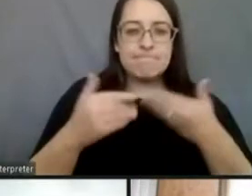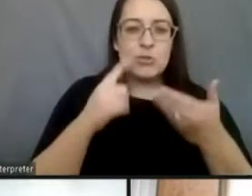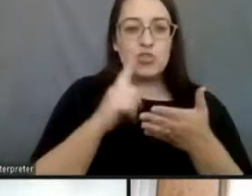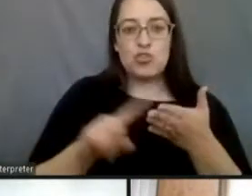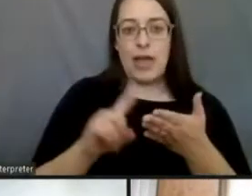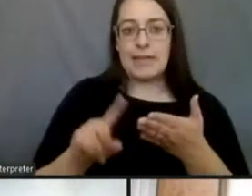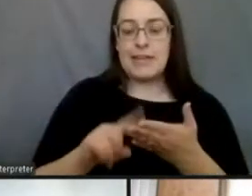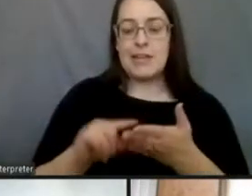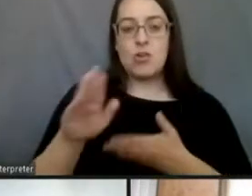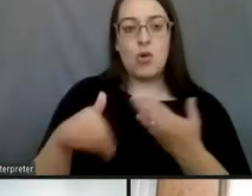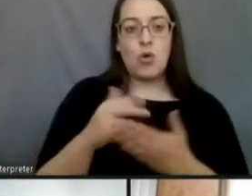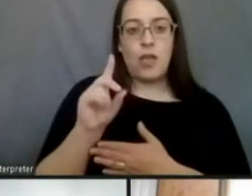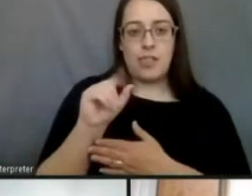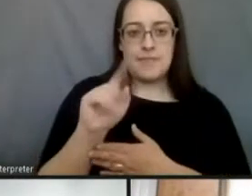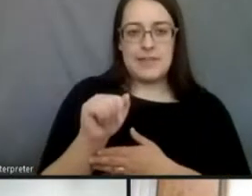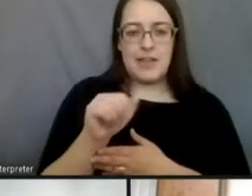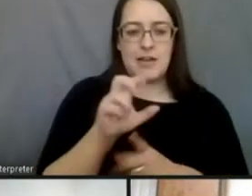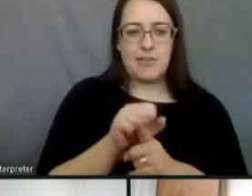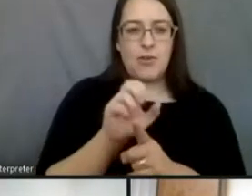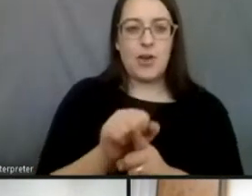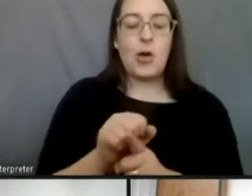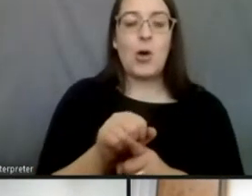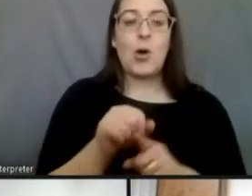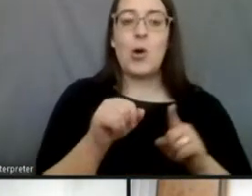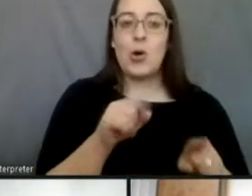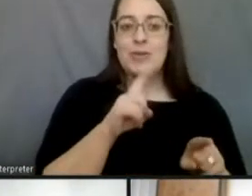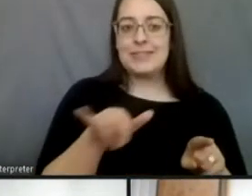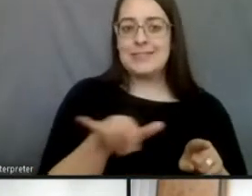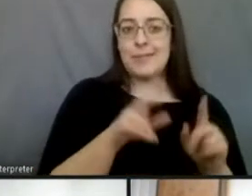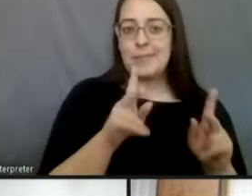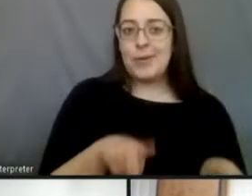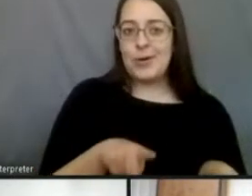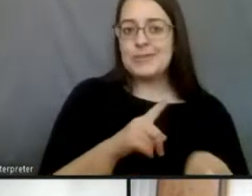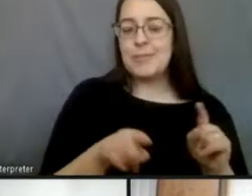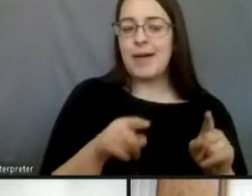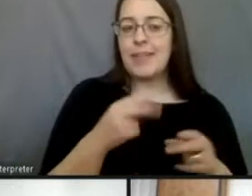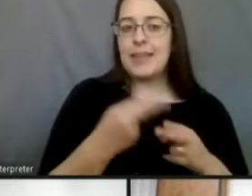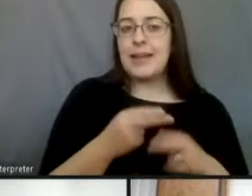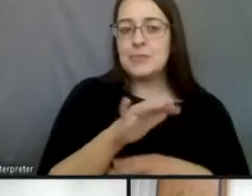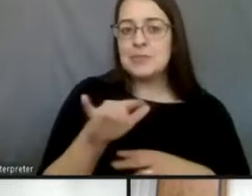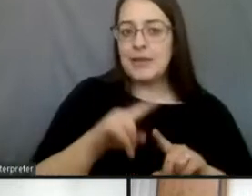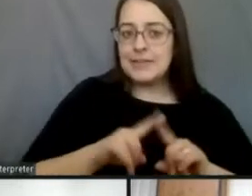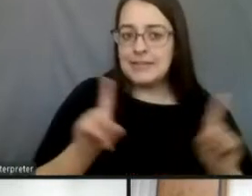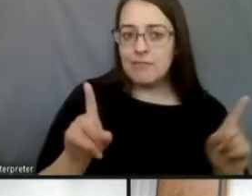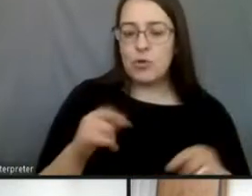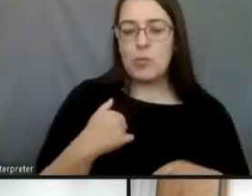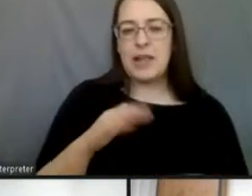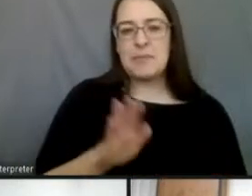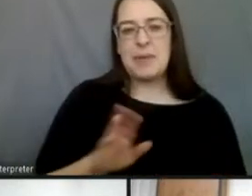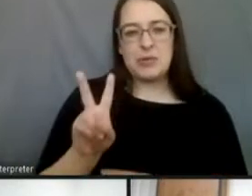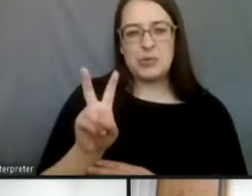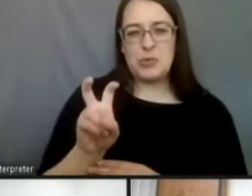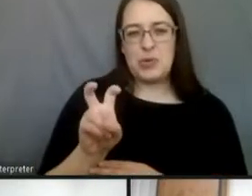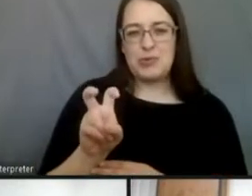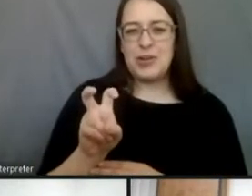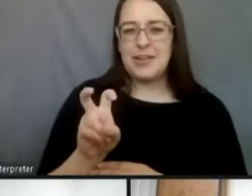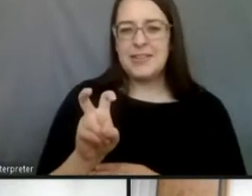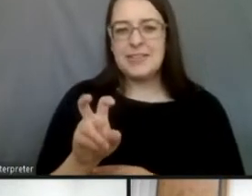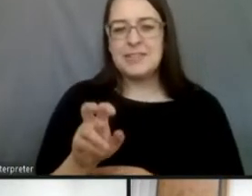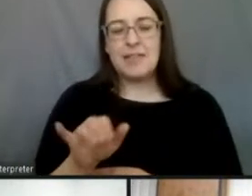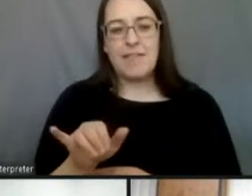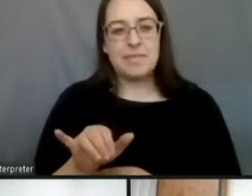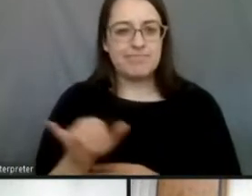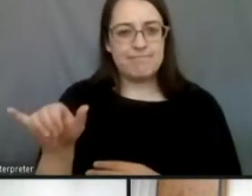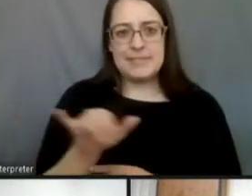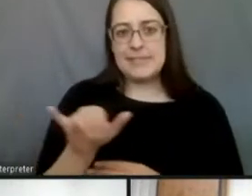on all of our data, we had those that around 200 duplicates that we just wanted to make sure that we're